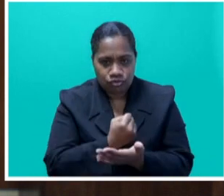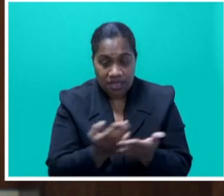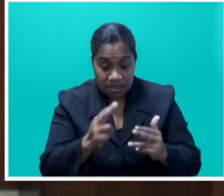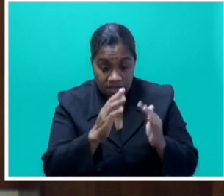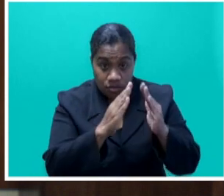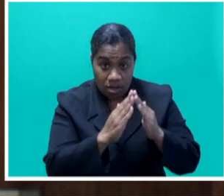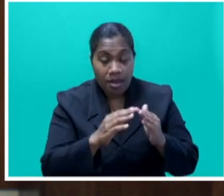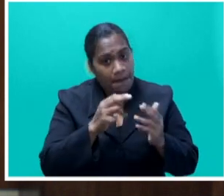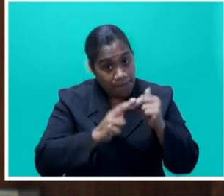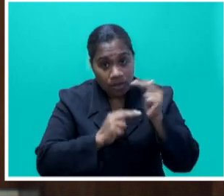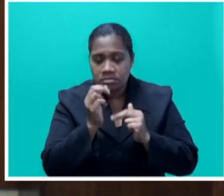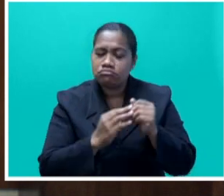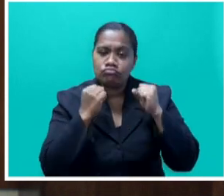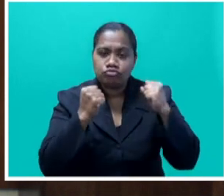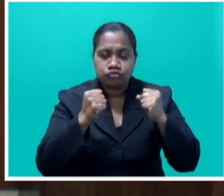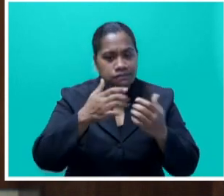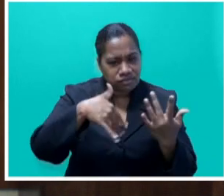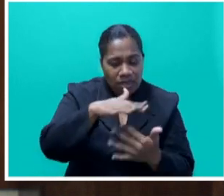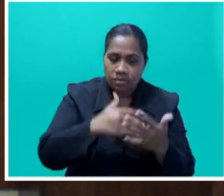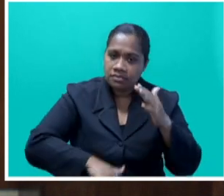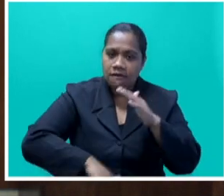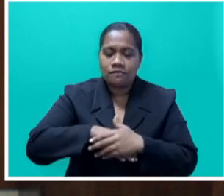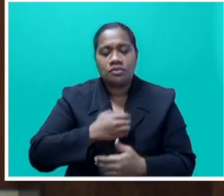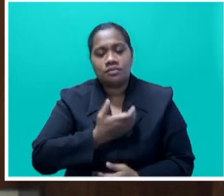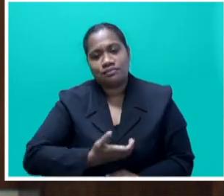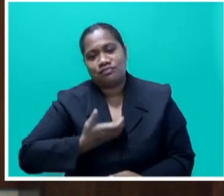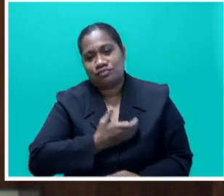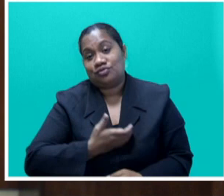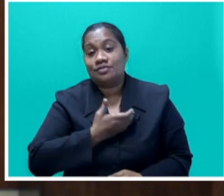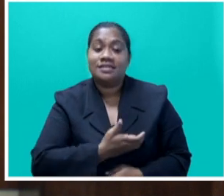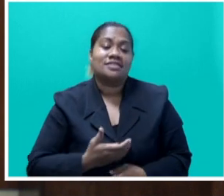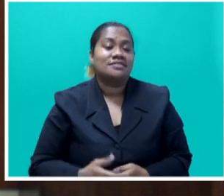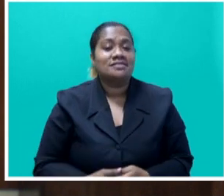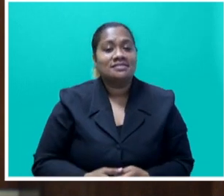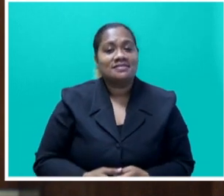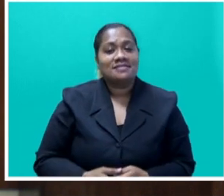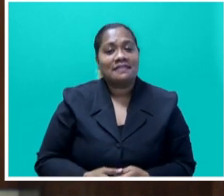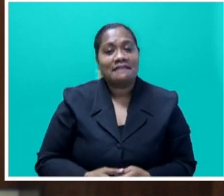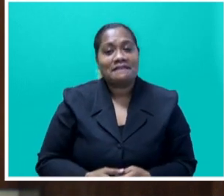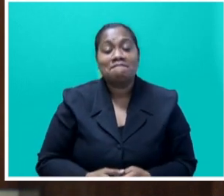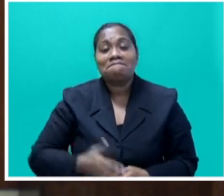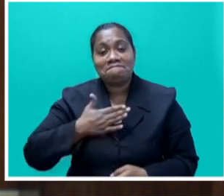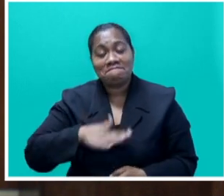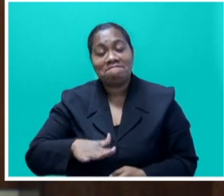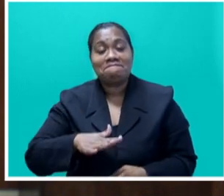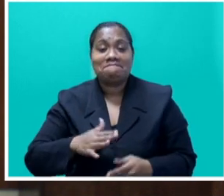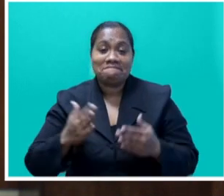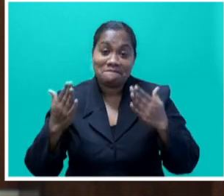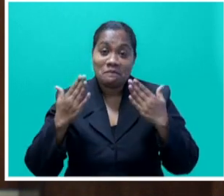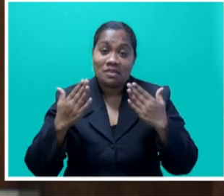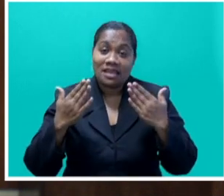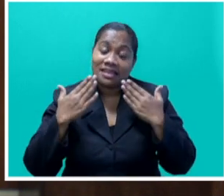cyclone certified, and in full comfort and convenience states. I'd also like to acknowledge our frontline